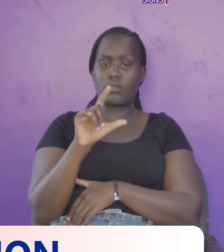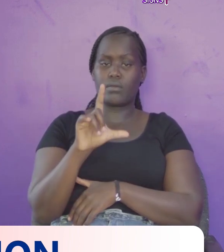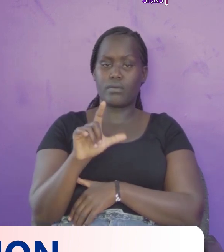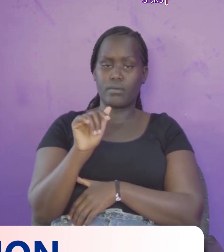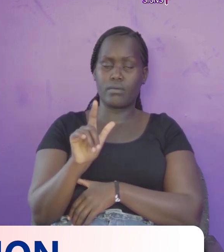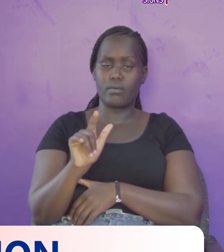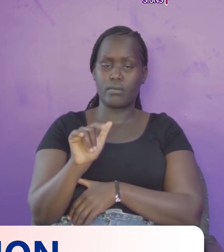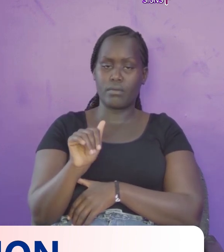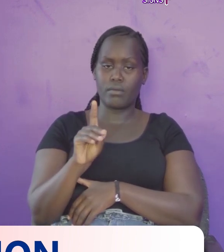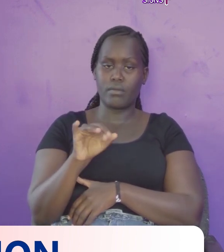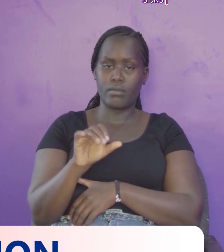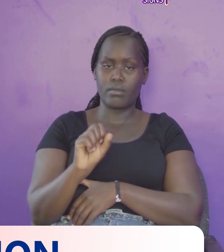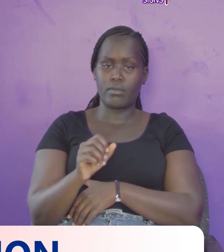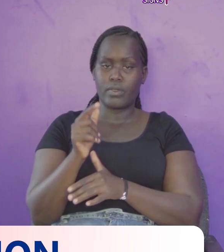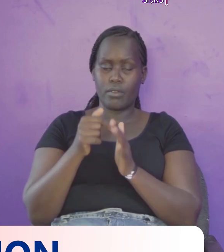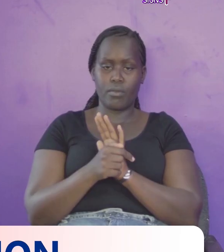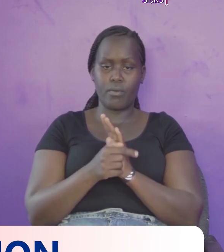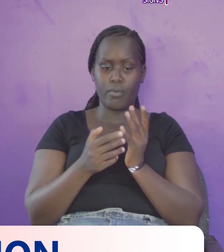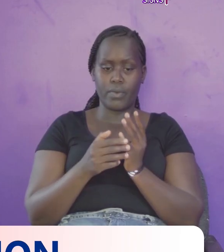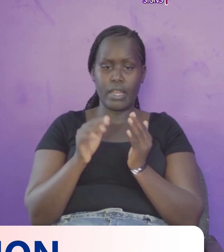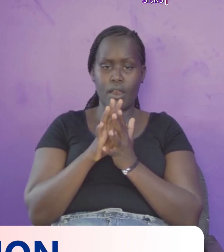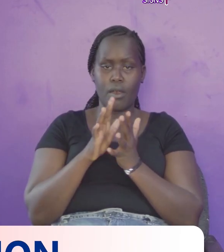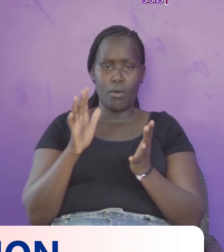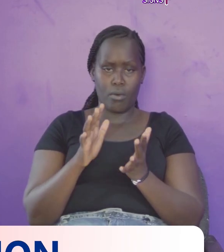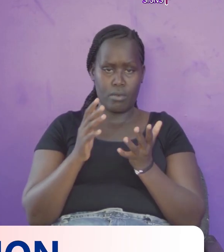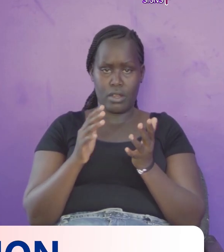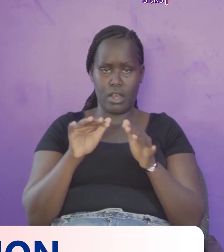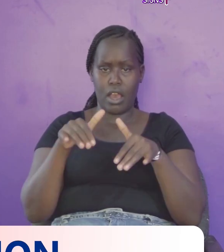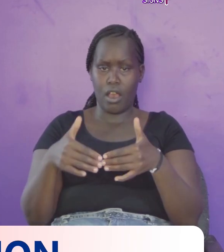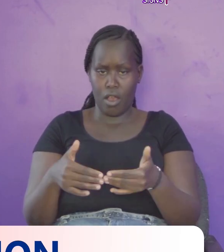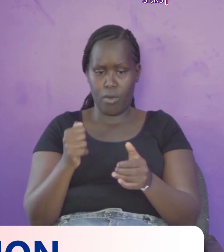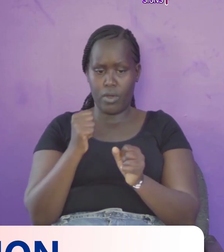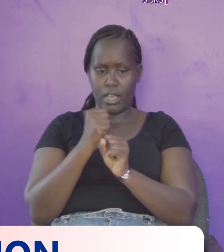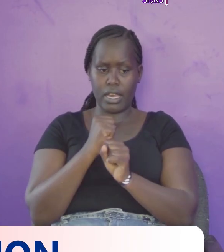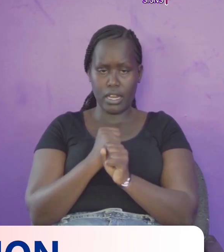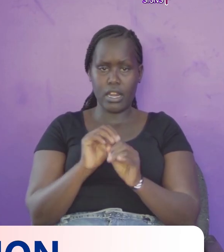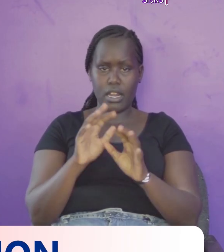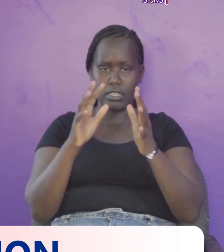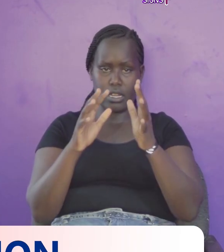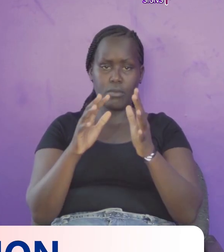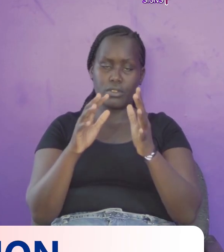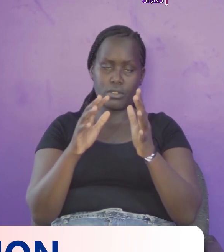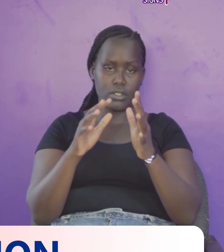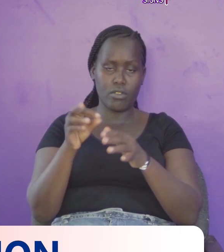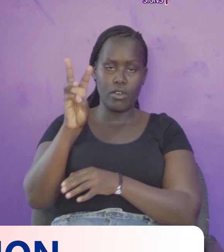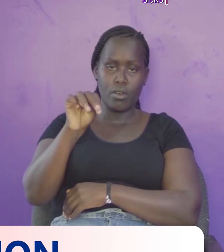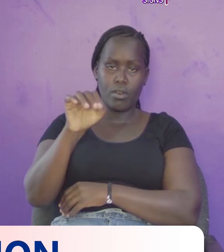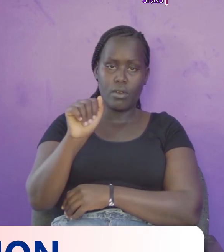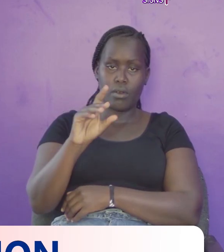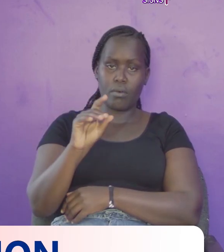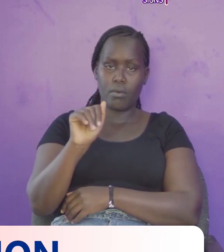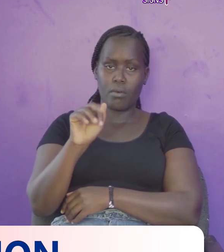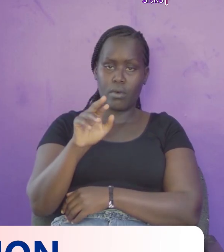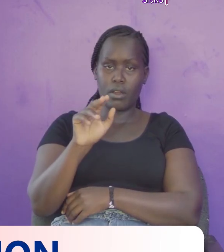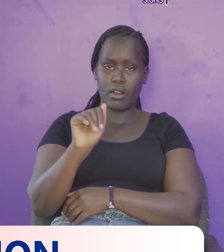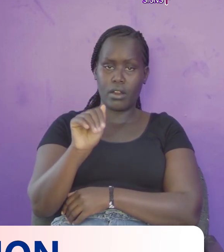her, we praised the way in which she conducted the Madaraka Day celebrations. If she doesn't